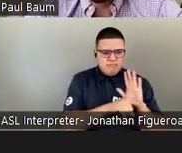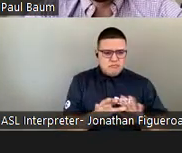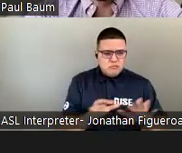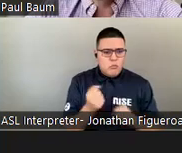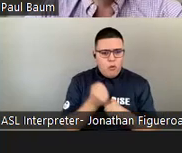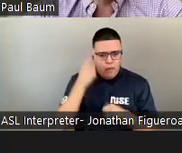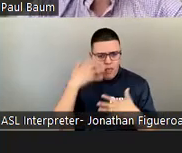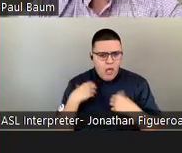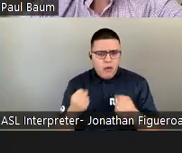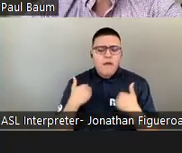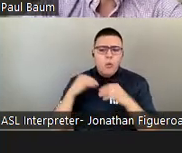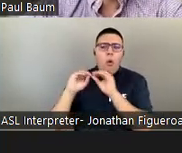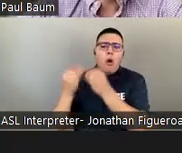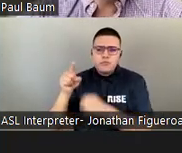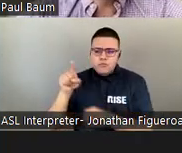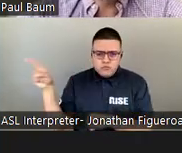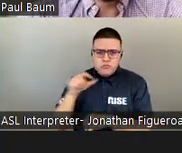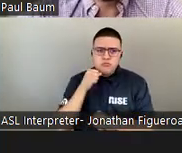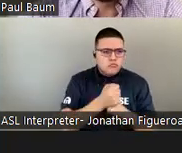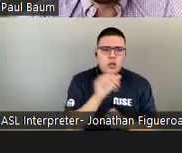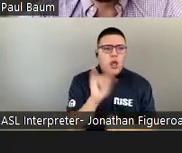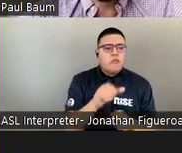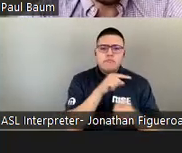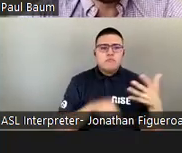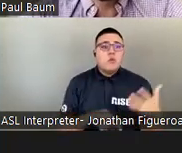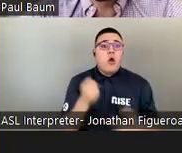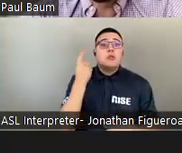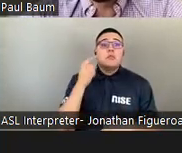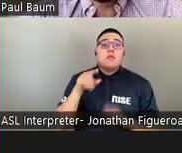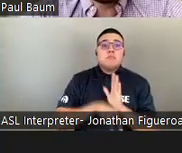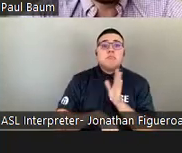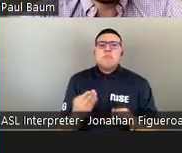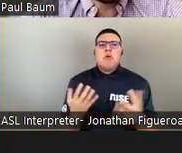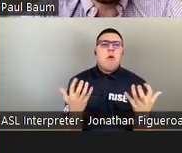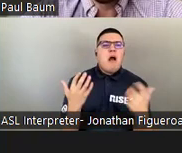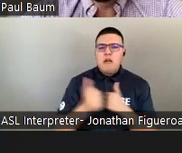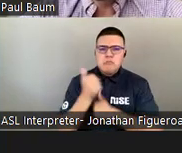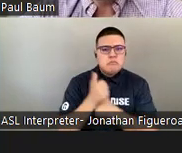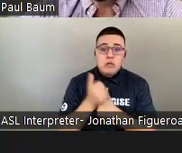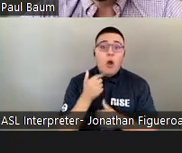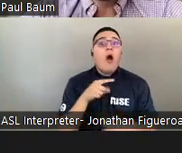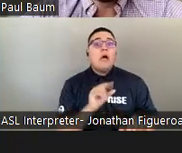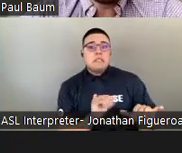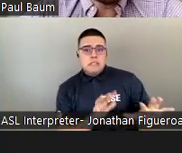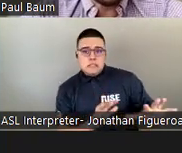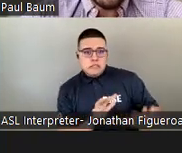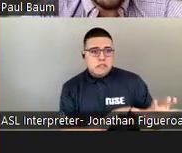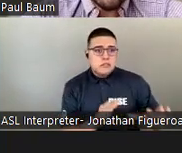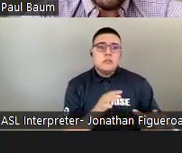organizations doing this. So understanding suicide risk factors for LGBTQ plus youth. These are just a few